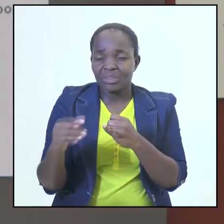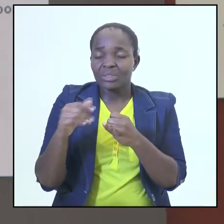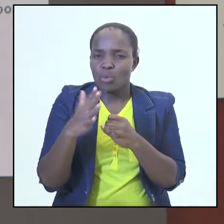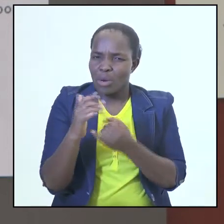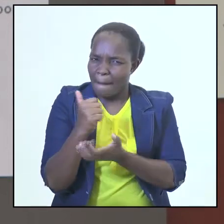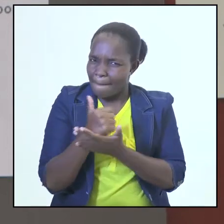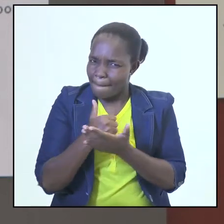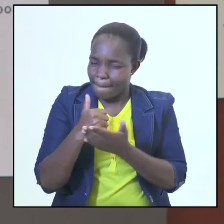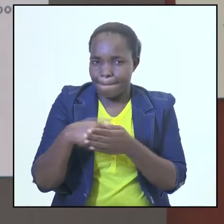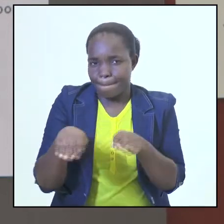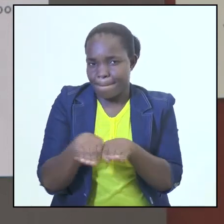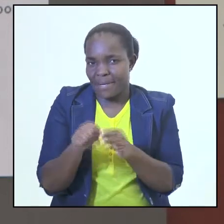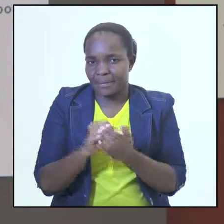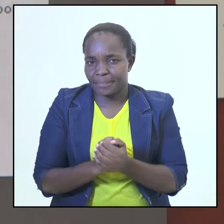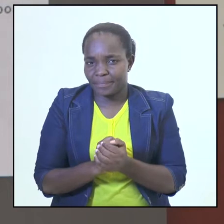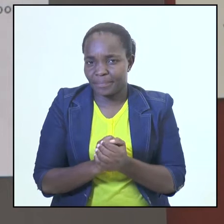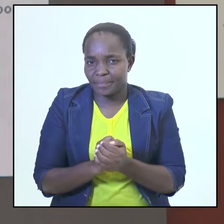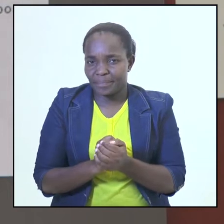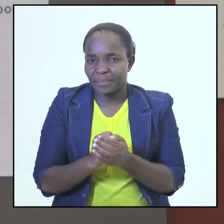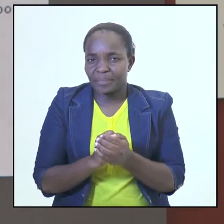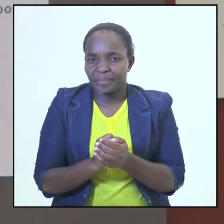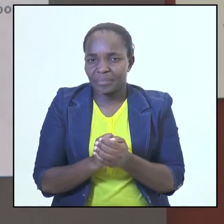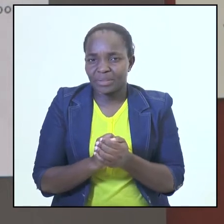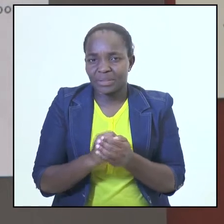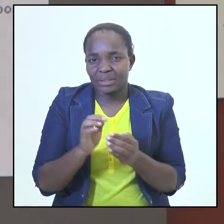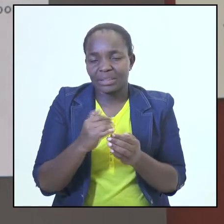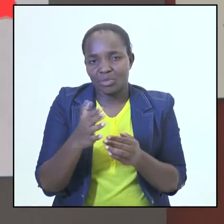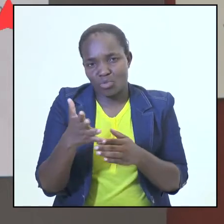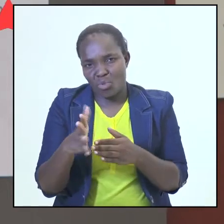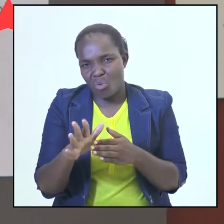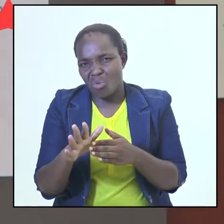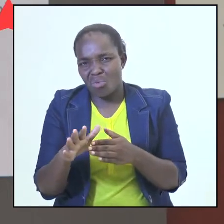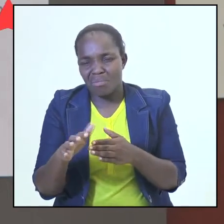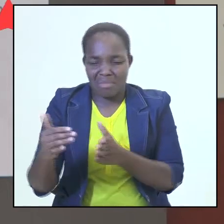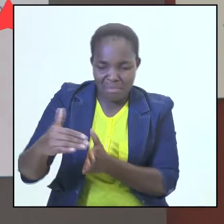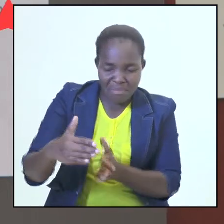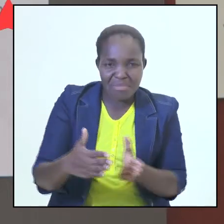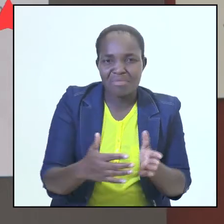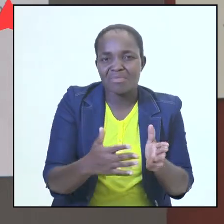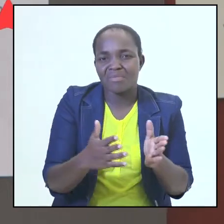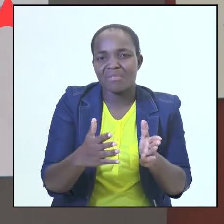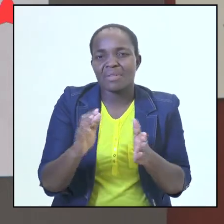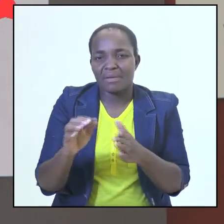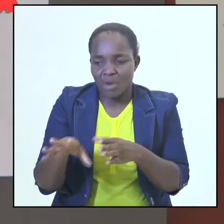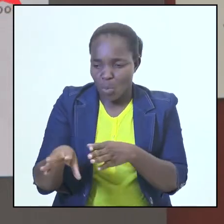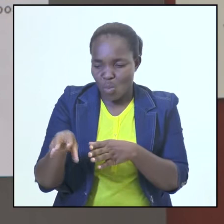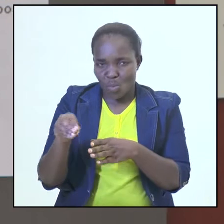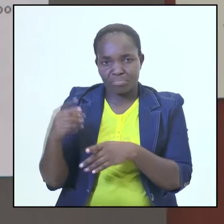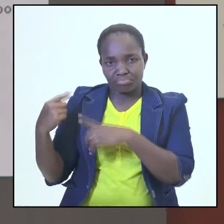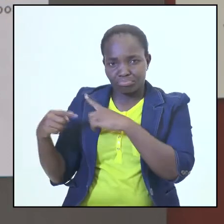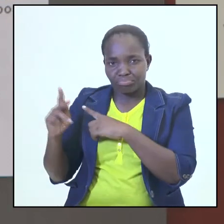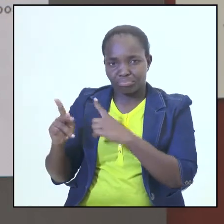produced. And this clear effluent can be pumped into the river or can be withdrawn to be purified